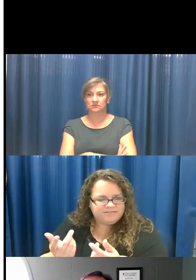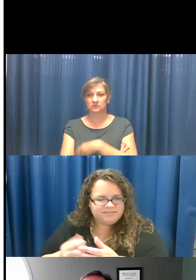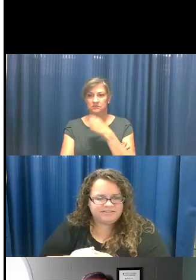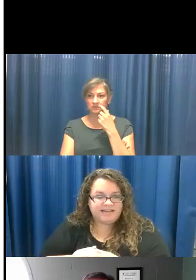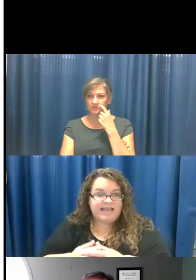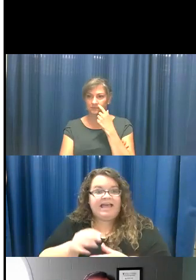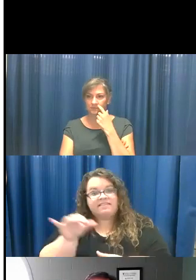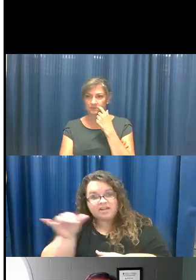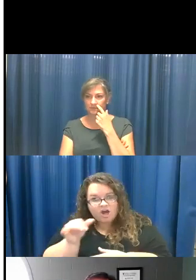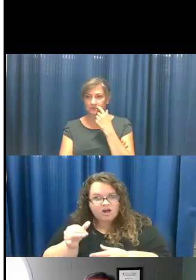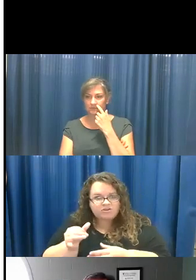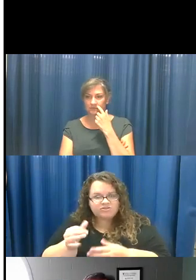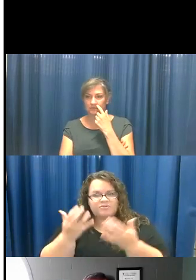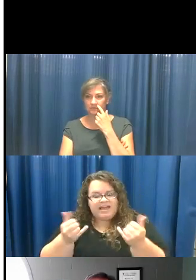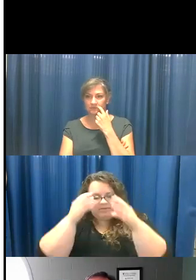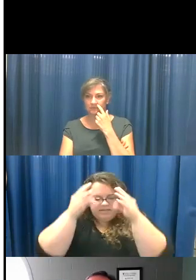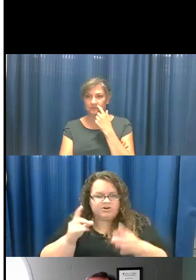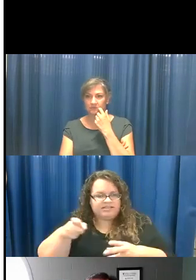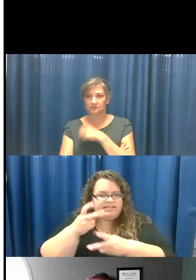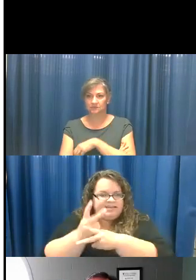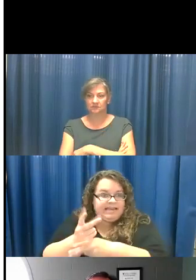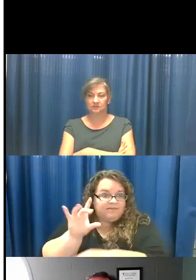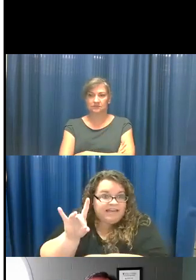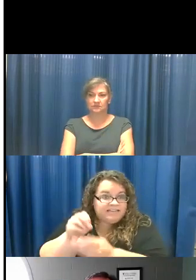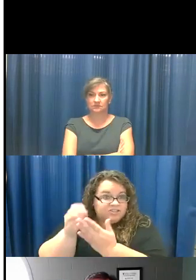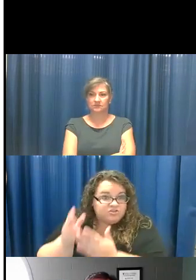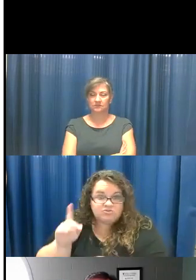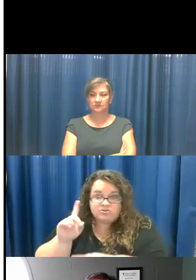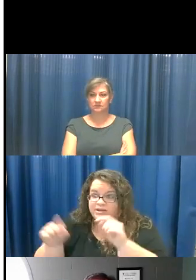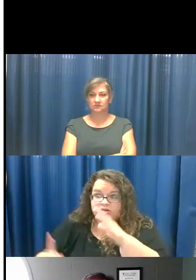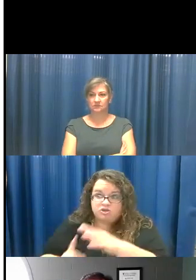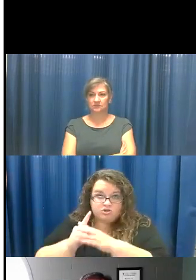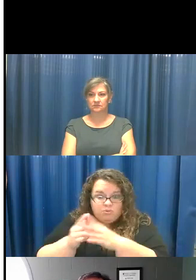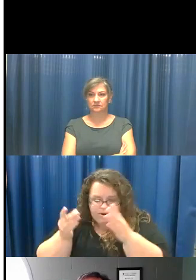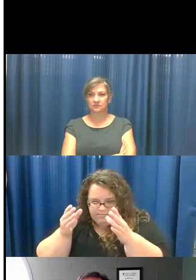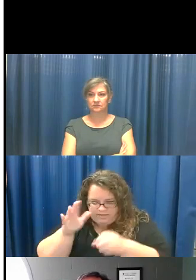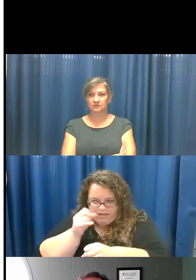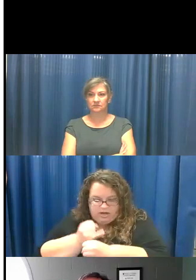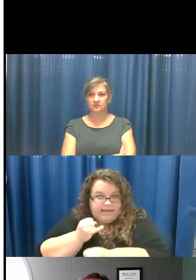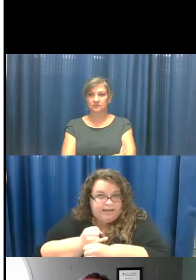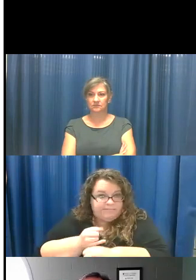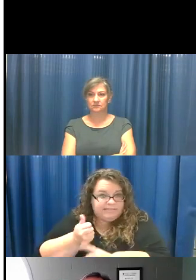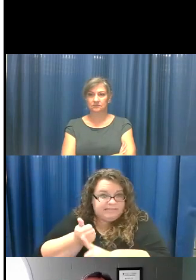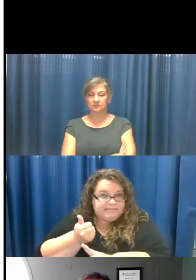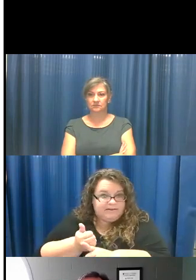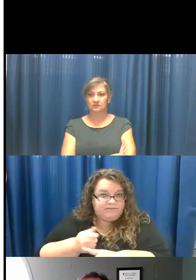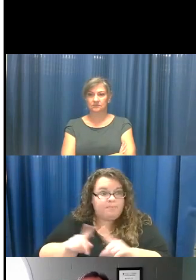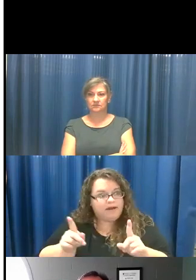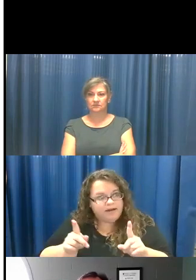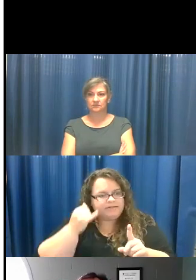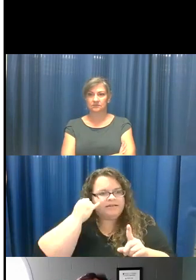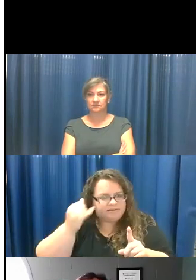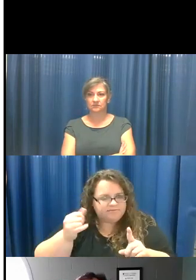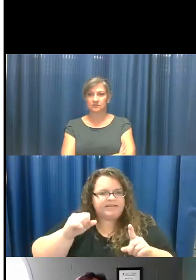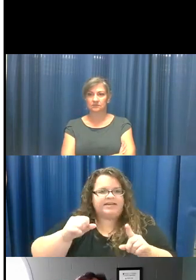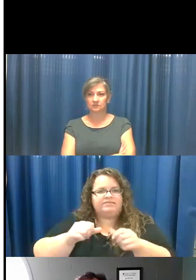students who can no longer attend in person. But if they can attend live remote through a HighFlex classroom, they can remain